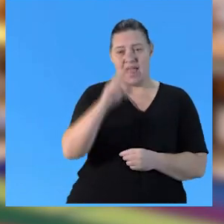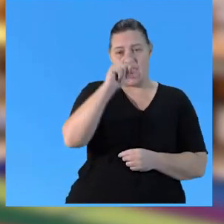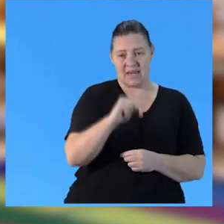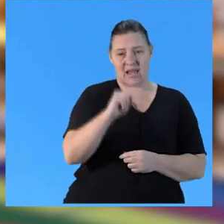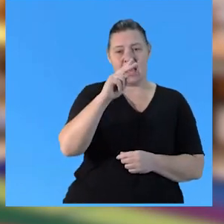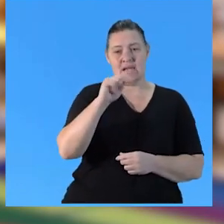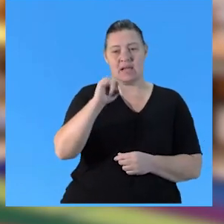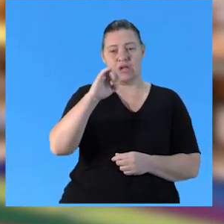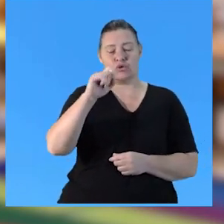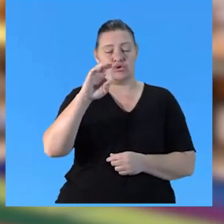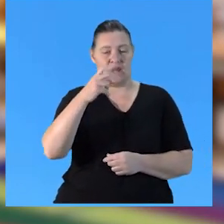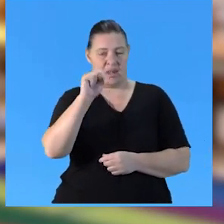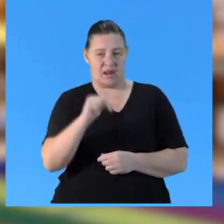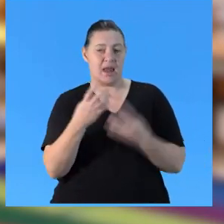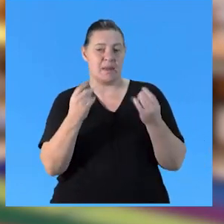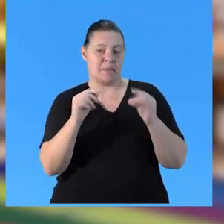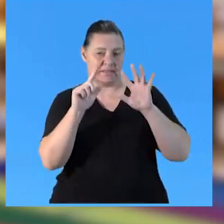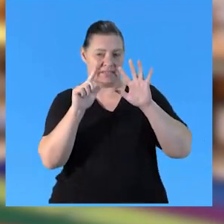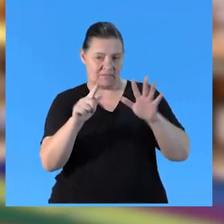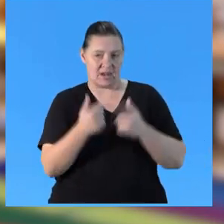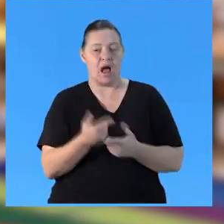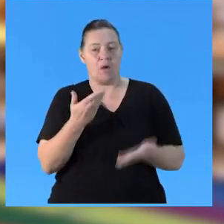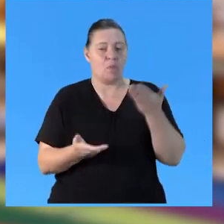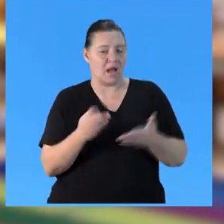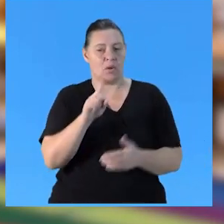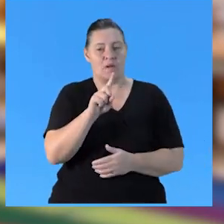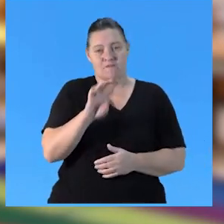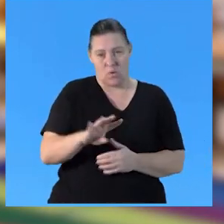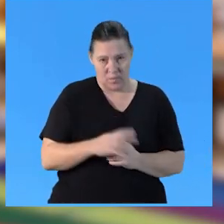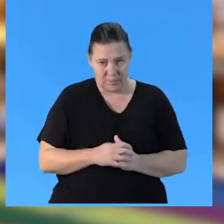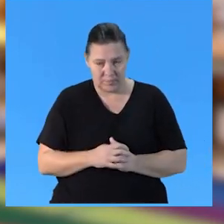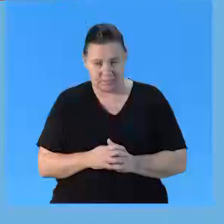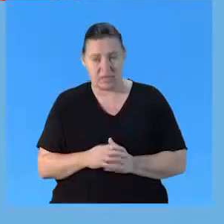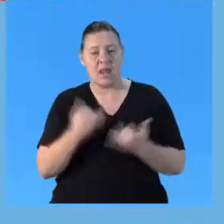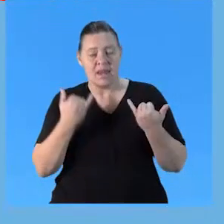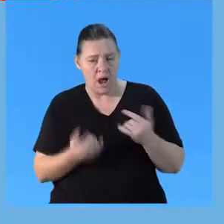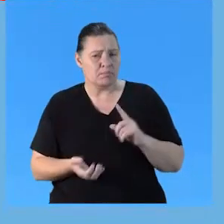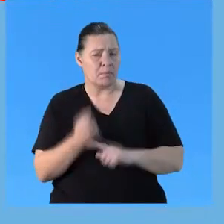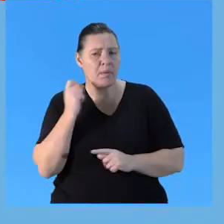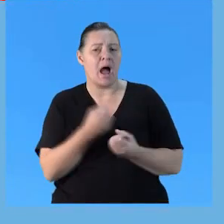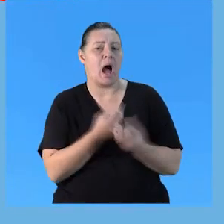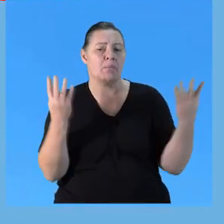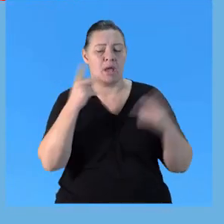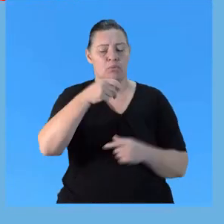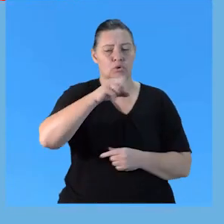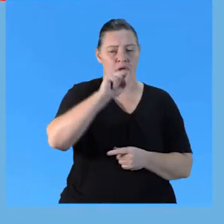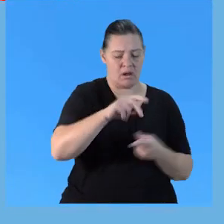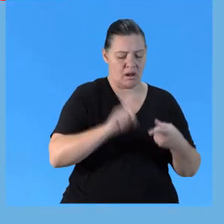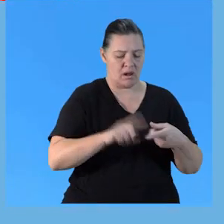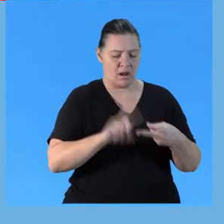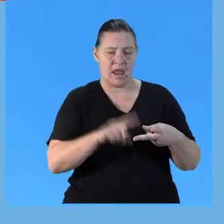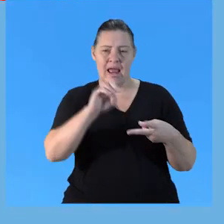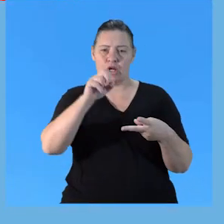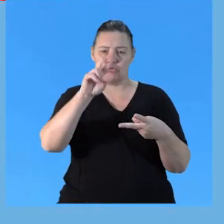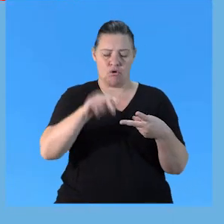they conductors of electricity, and why are these wires made up of metal? Reason is, these electrons that are inside